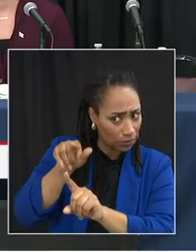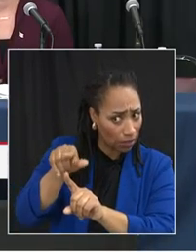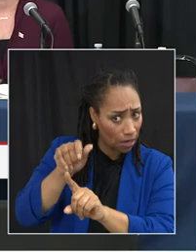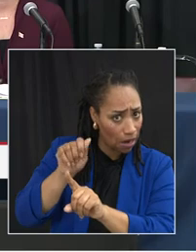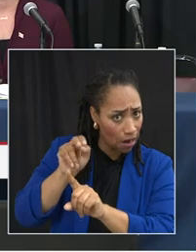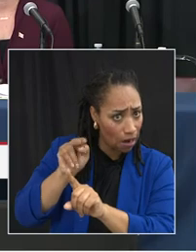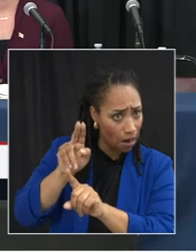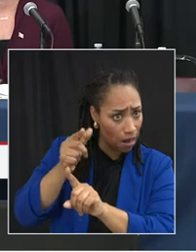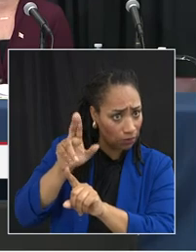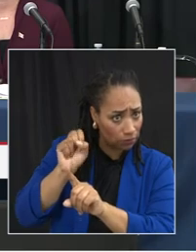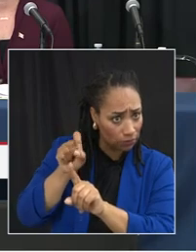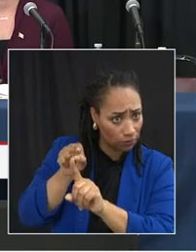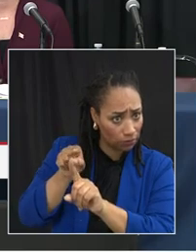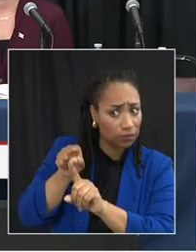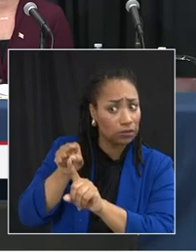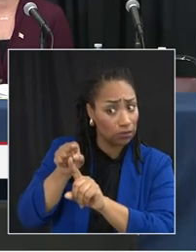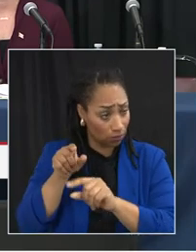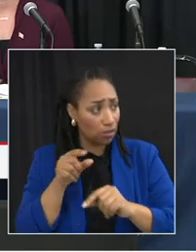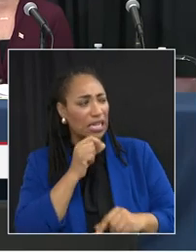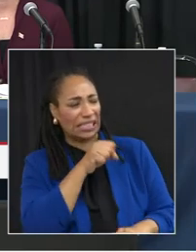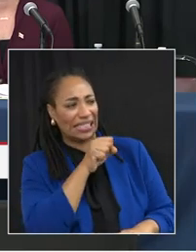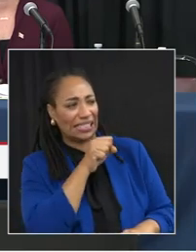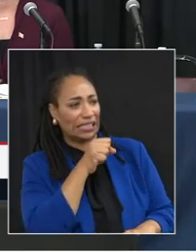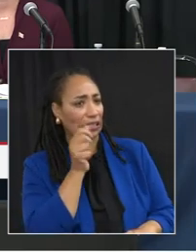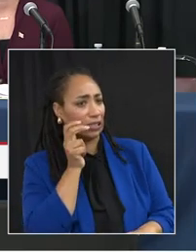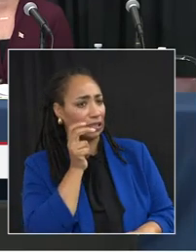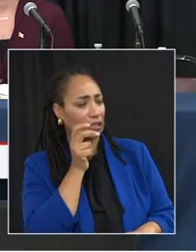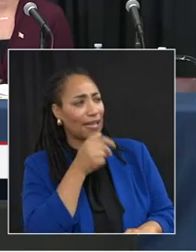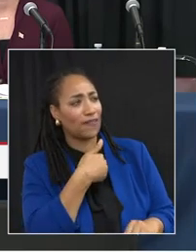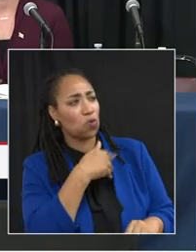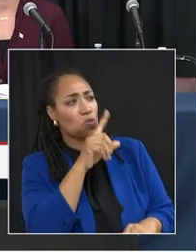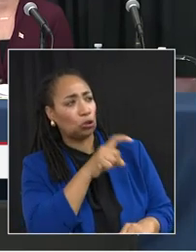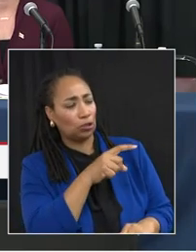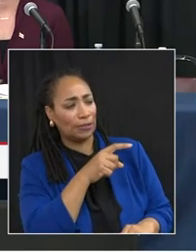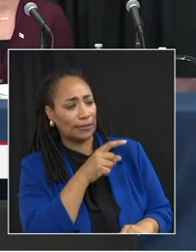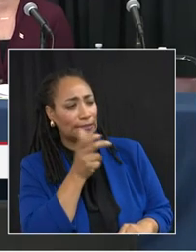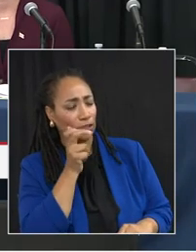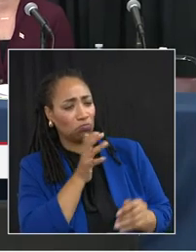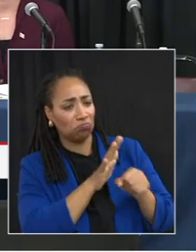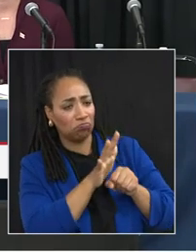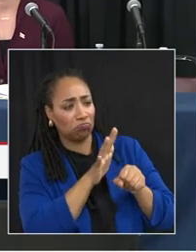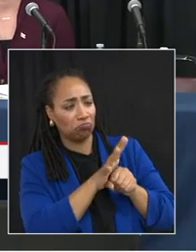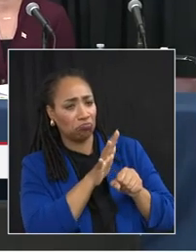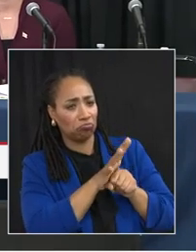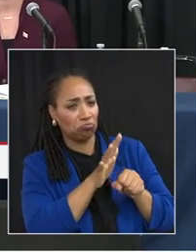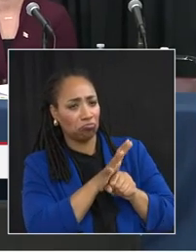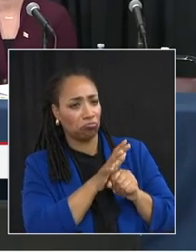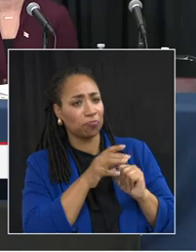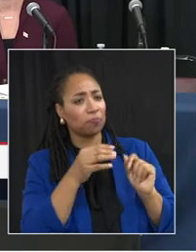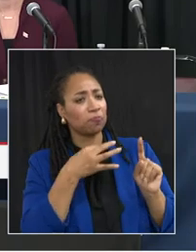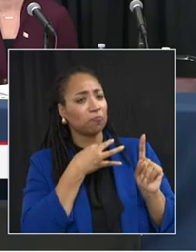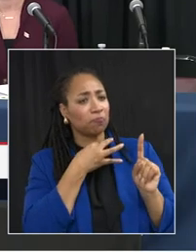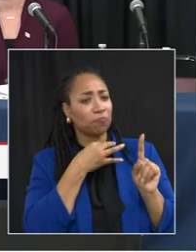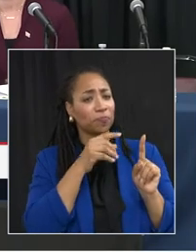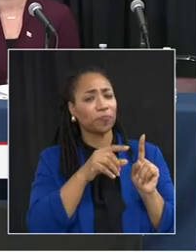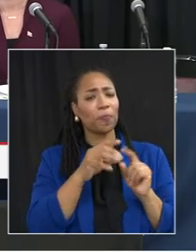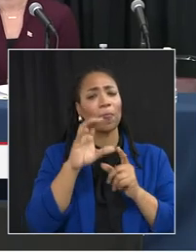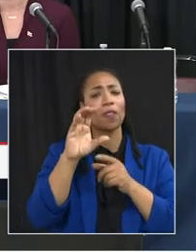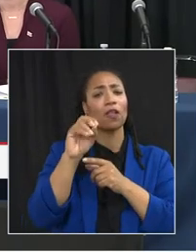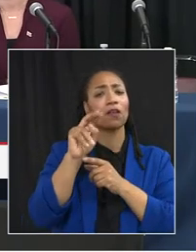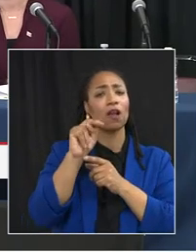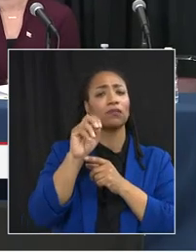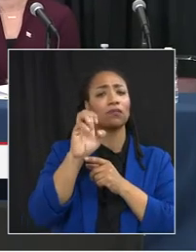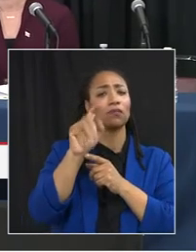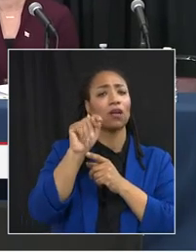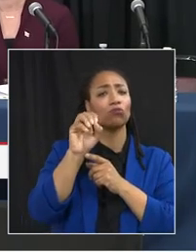Yes. I want to know about the connector card. Is it going to continue through the year? Because I have